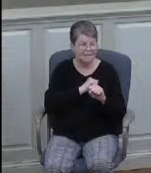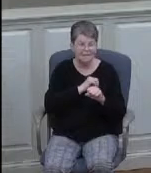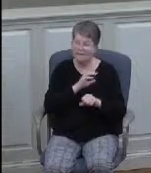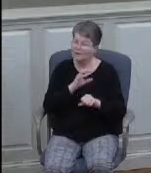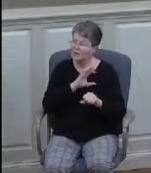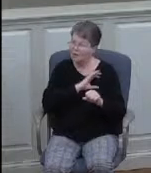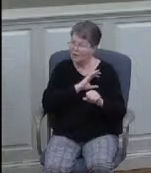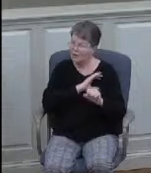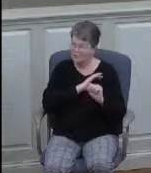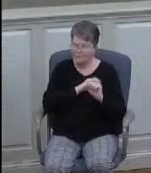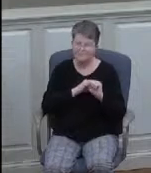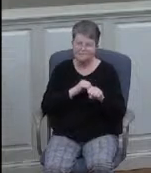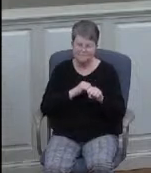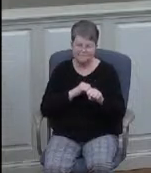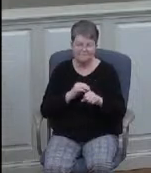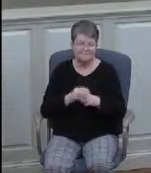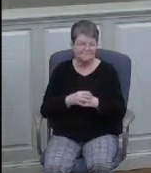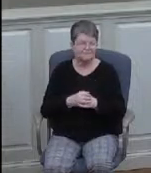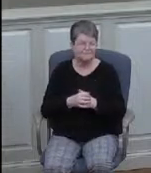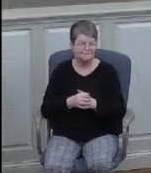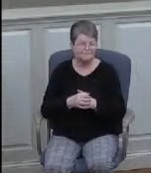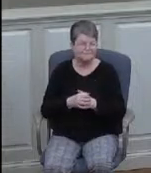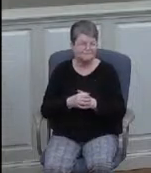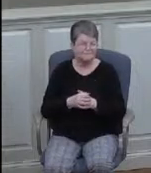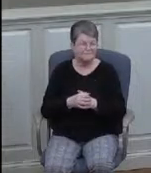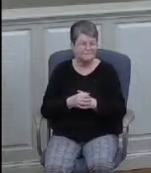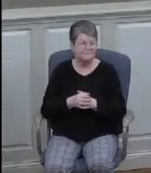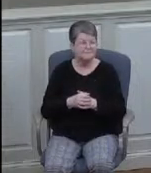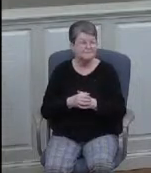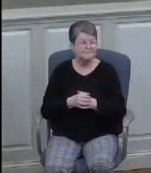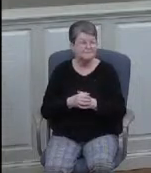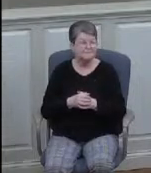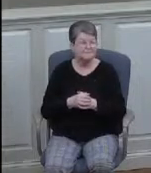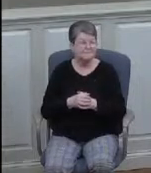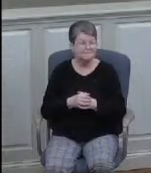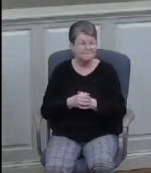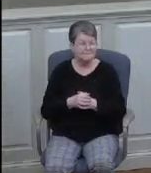Commissioner Cottle. Yes. Don't do that.